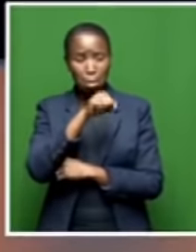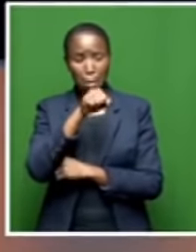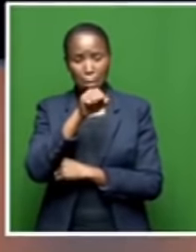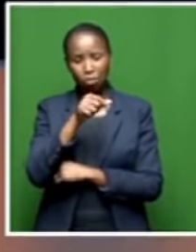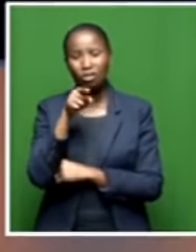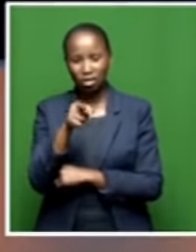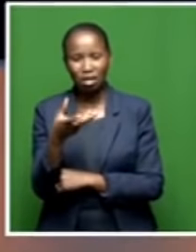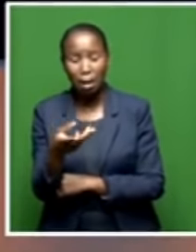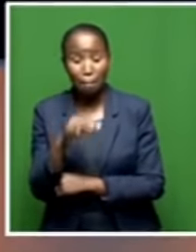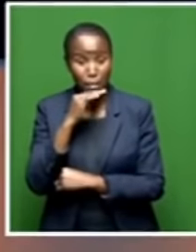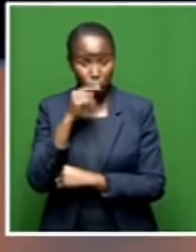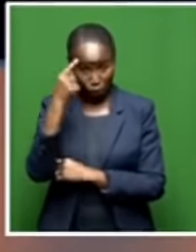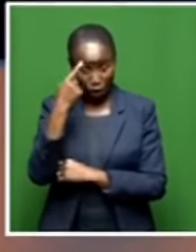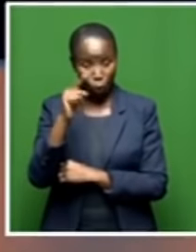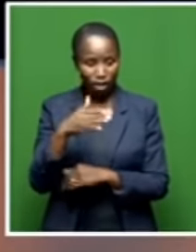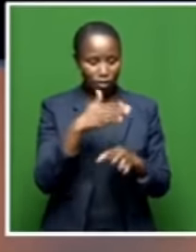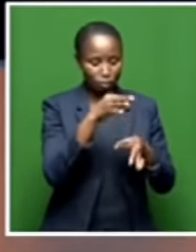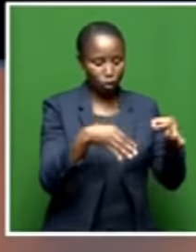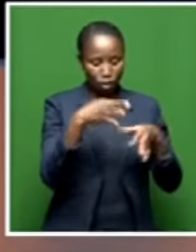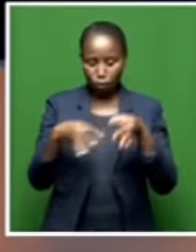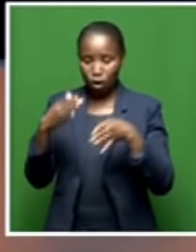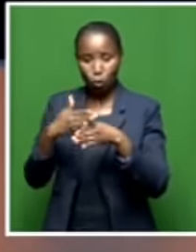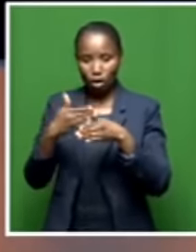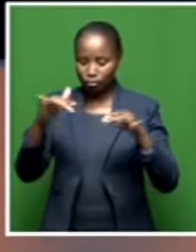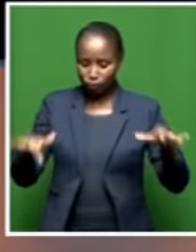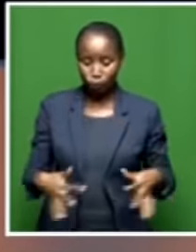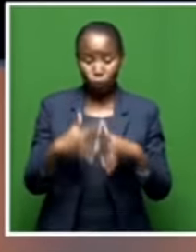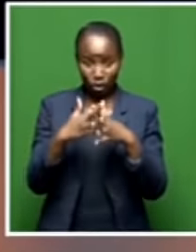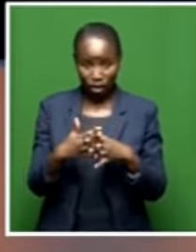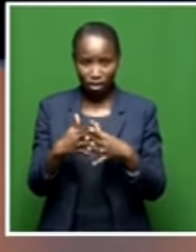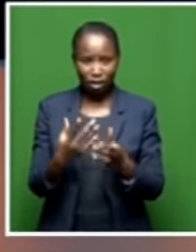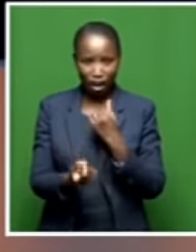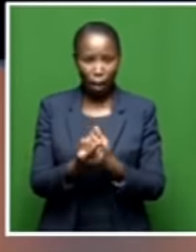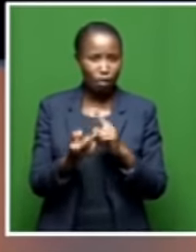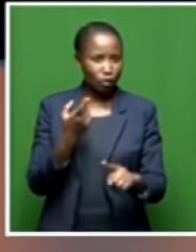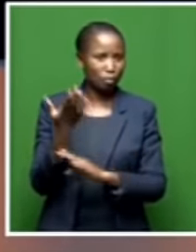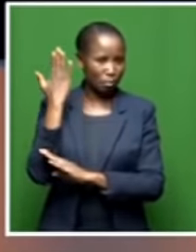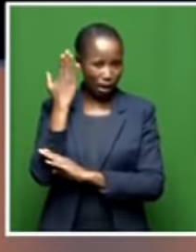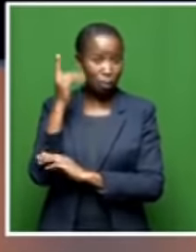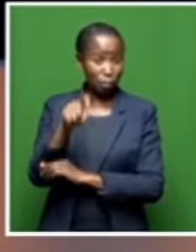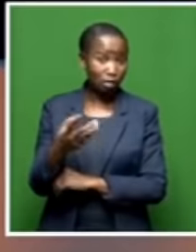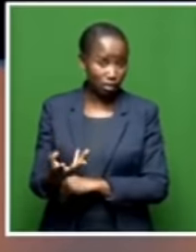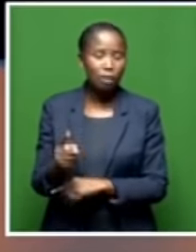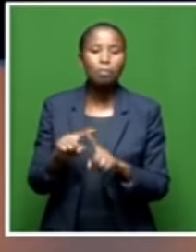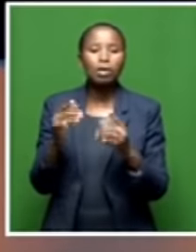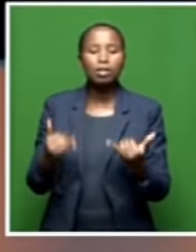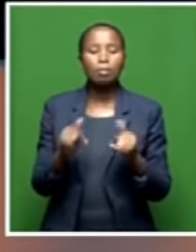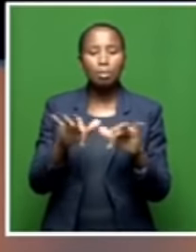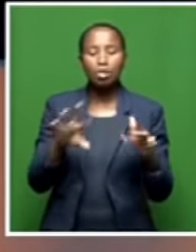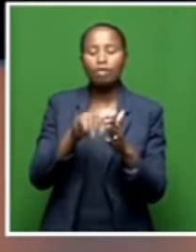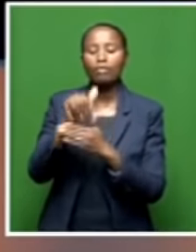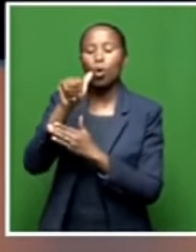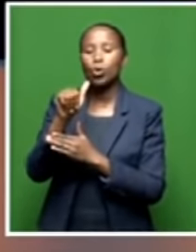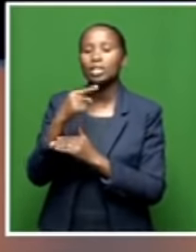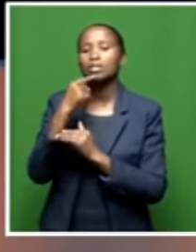we've seen in the past, how do voters hold these leaders accountable, or public servants, if I can call